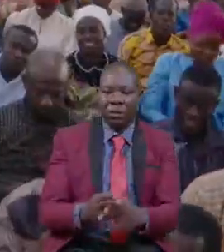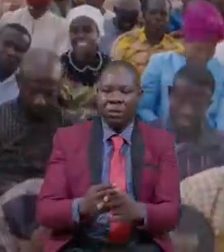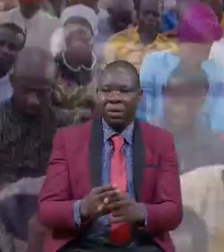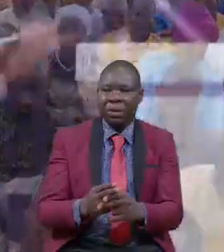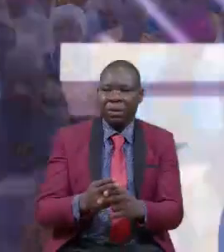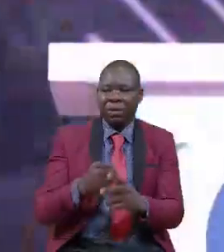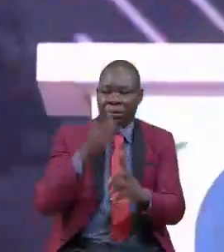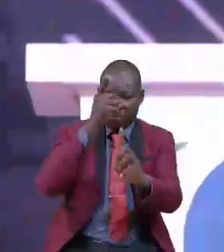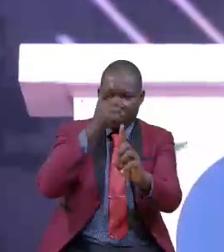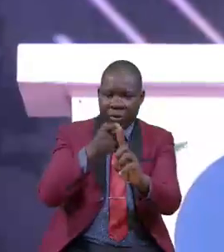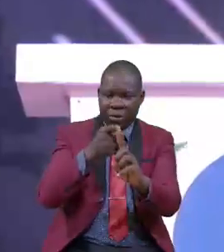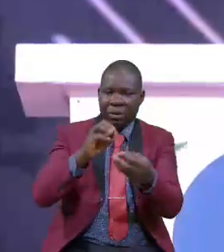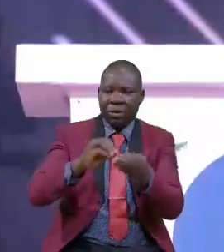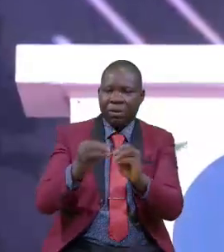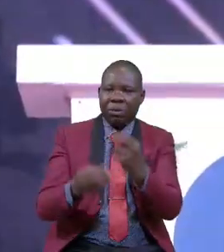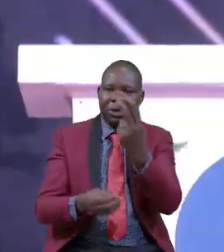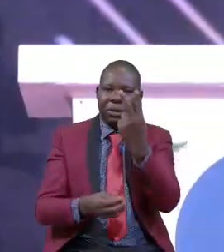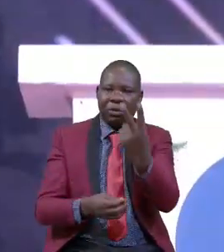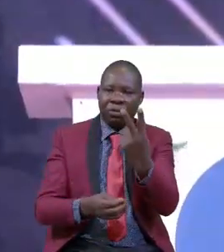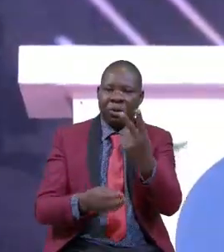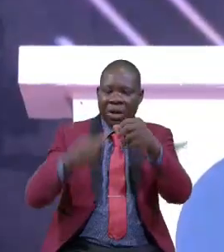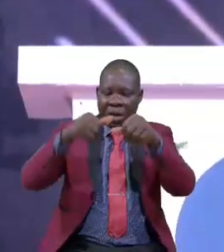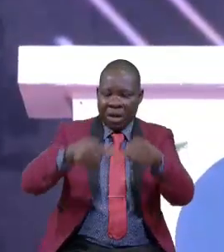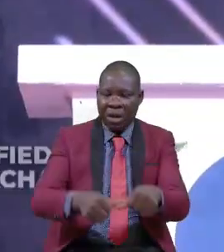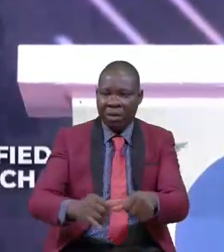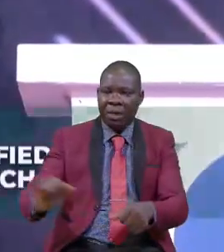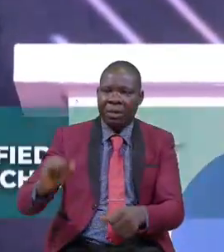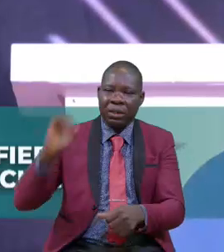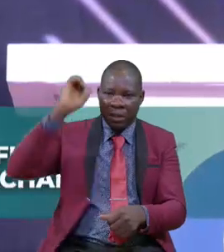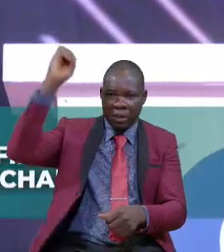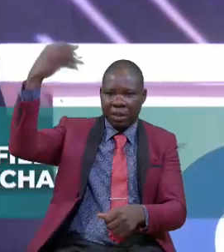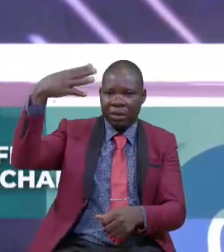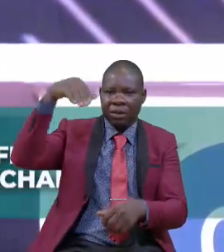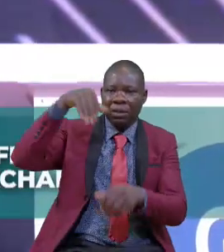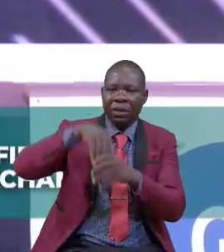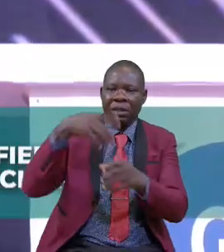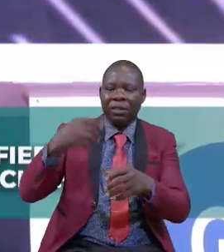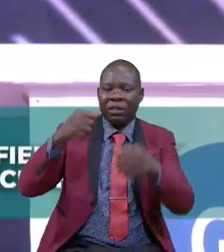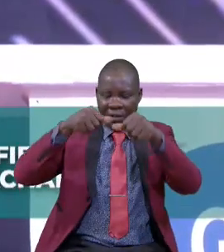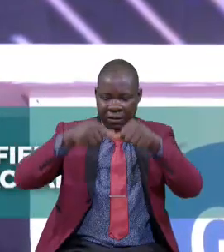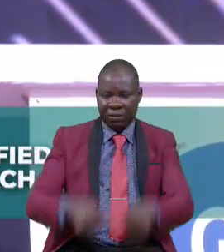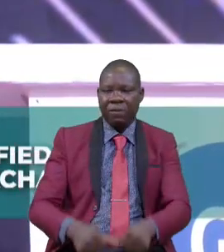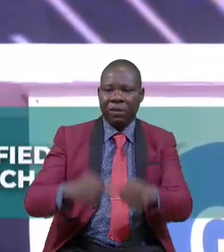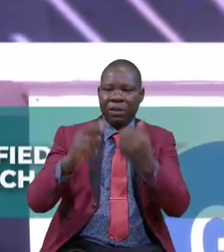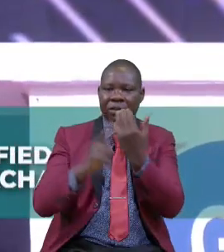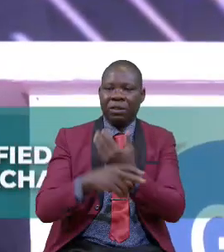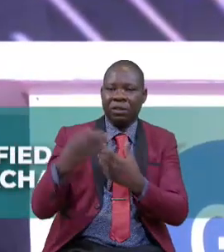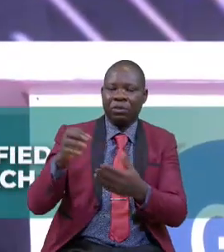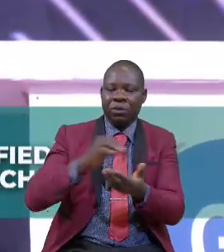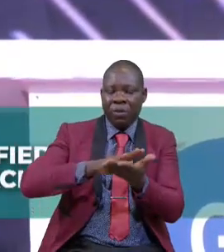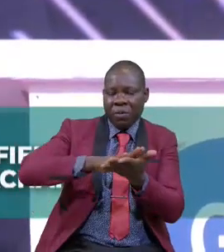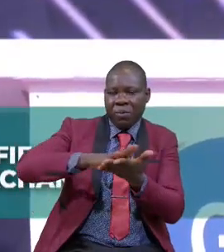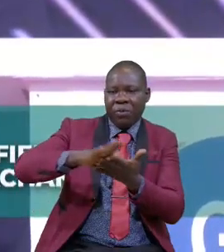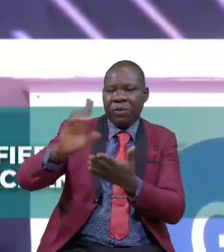Point number two is abiding grace in the steadfastness of purified saints.